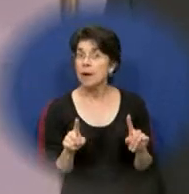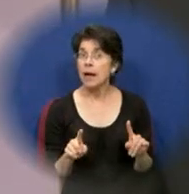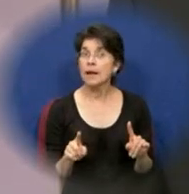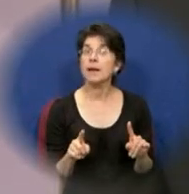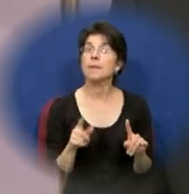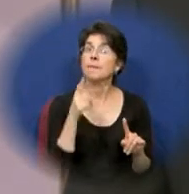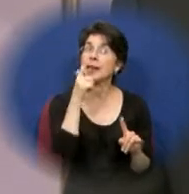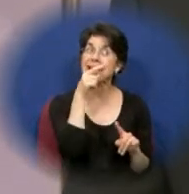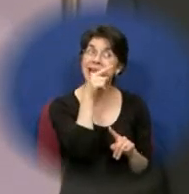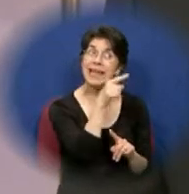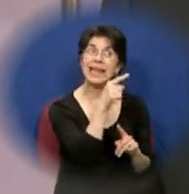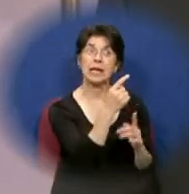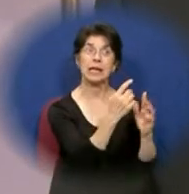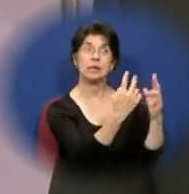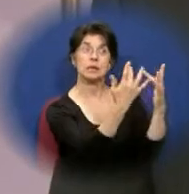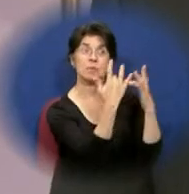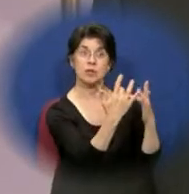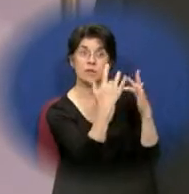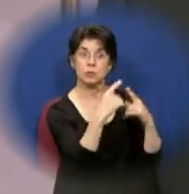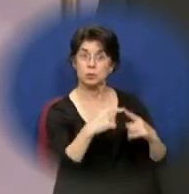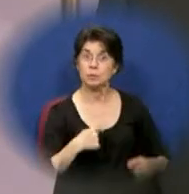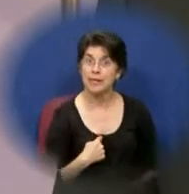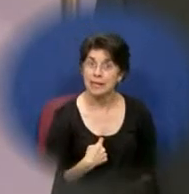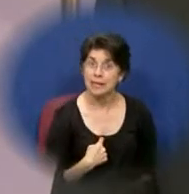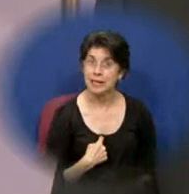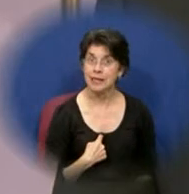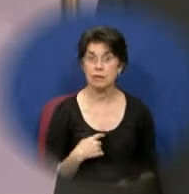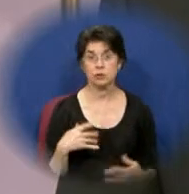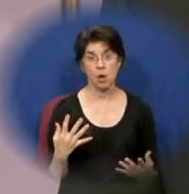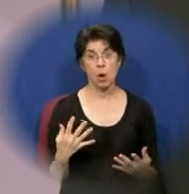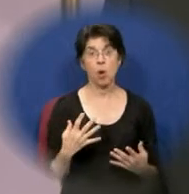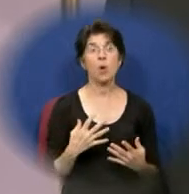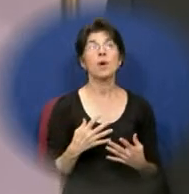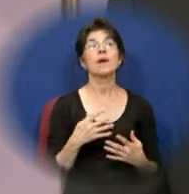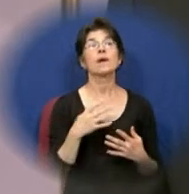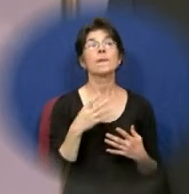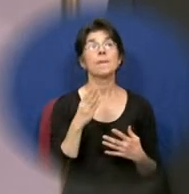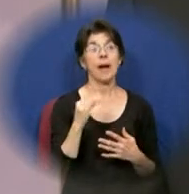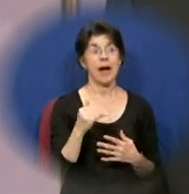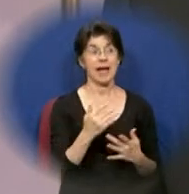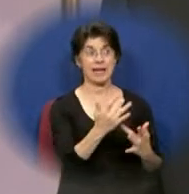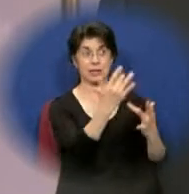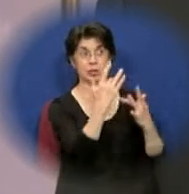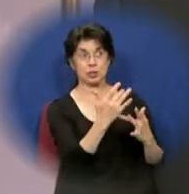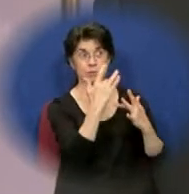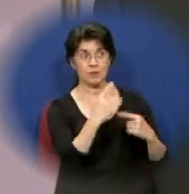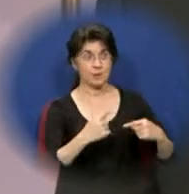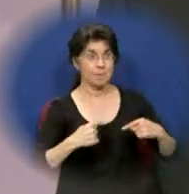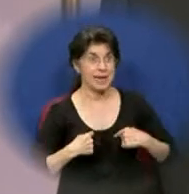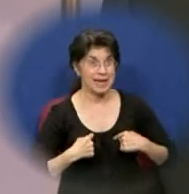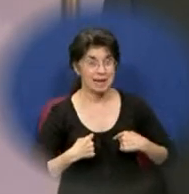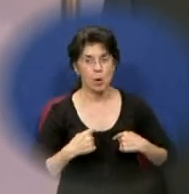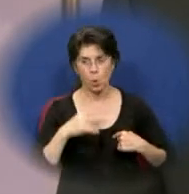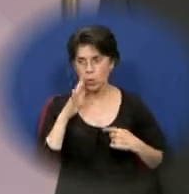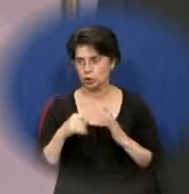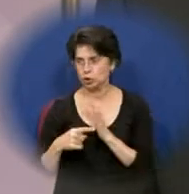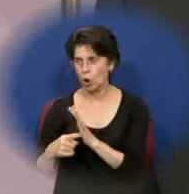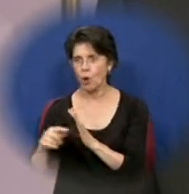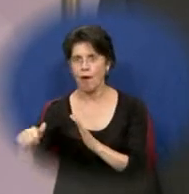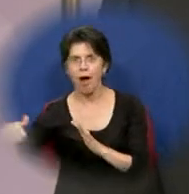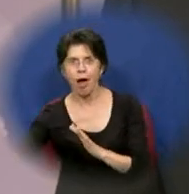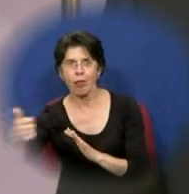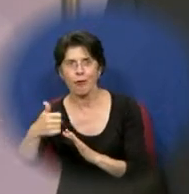treated, so that in me, as the foremost, Christ Jesus might display all his patience as